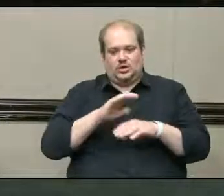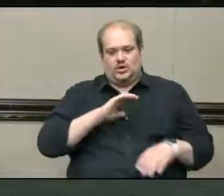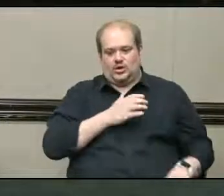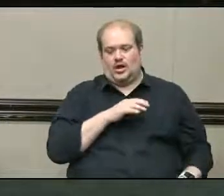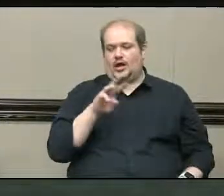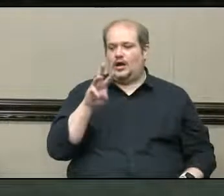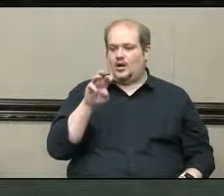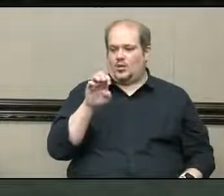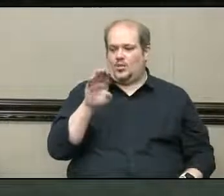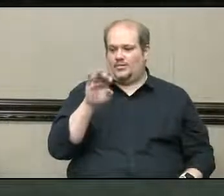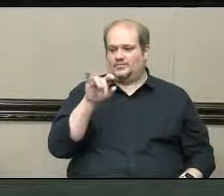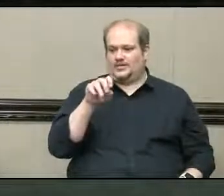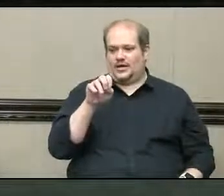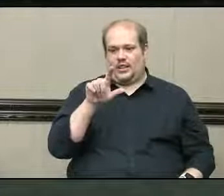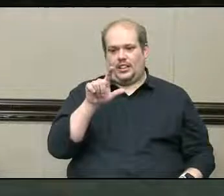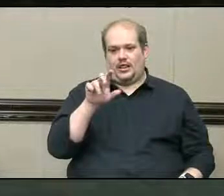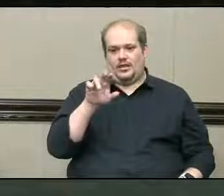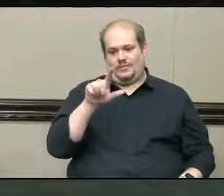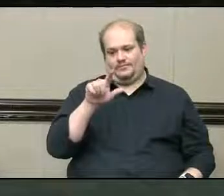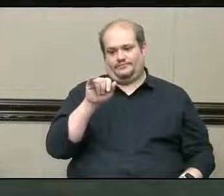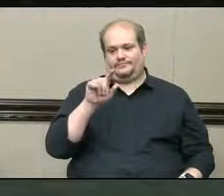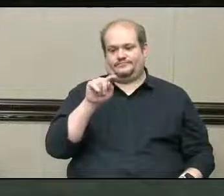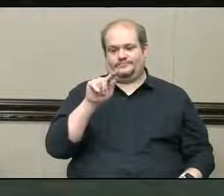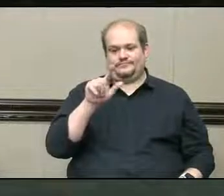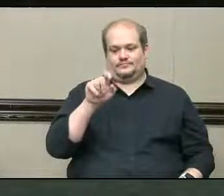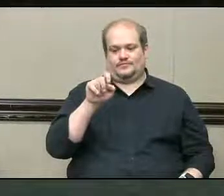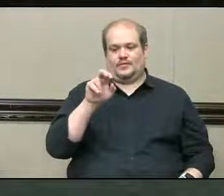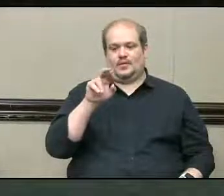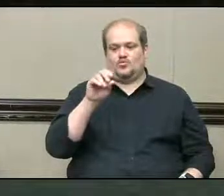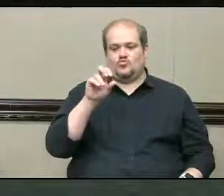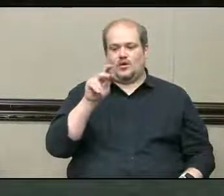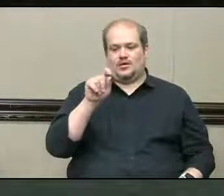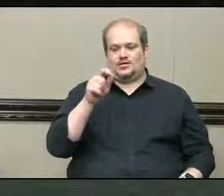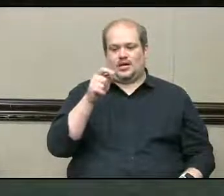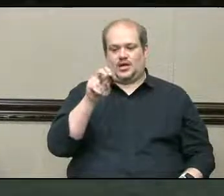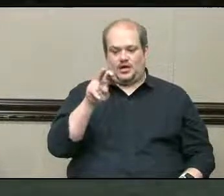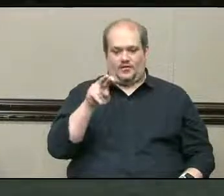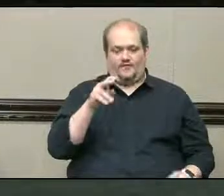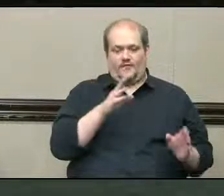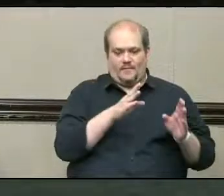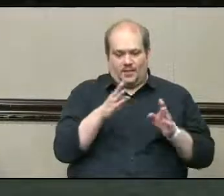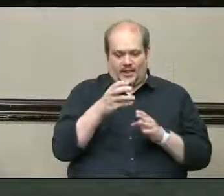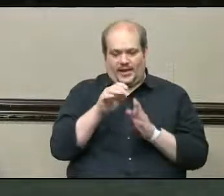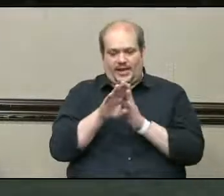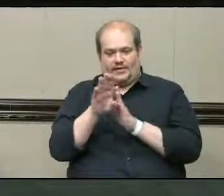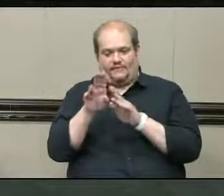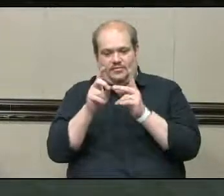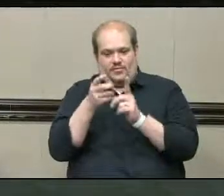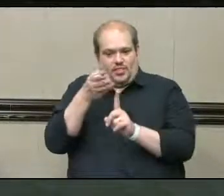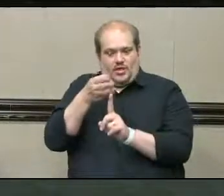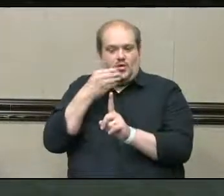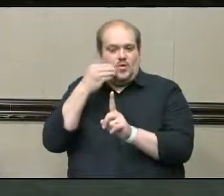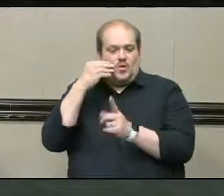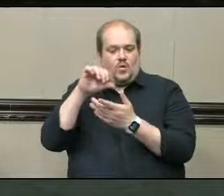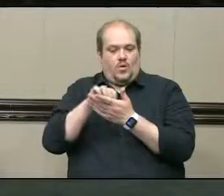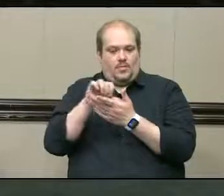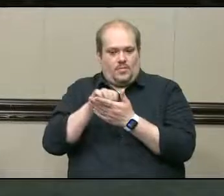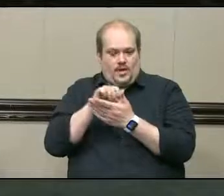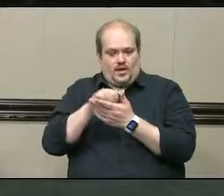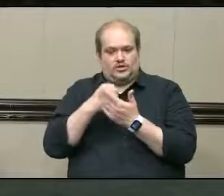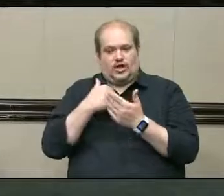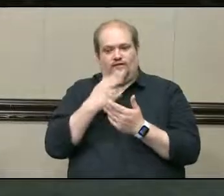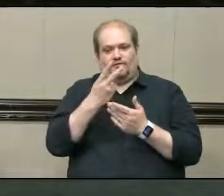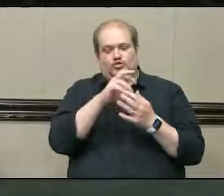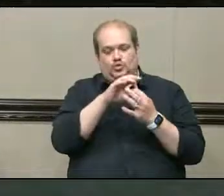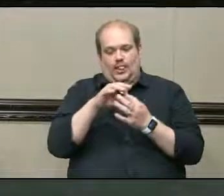website, littlerock.gov. If you go to our Planning and Development Department, it is right there on the home page. There's 2 links